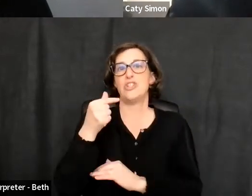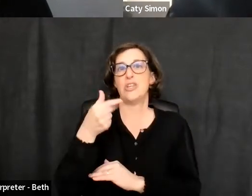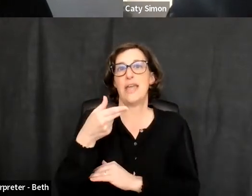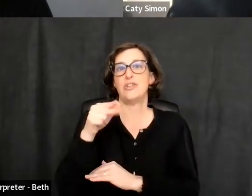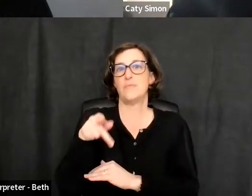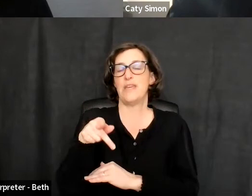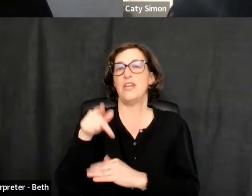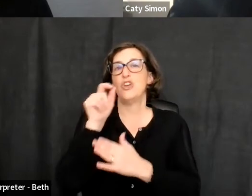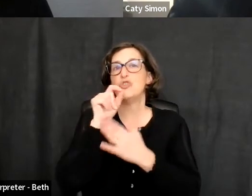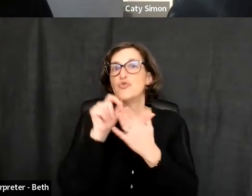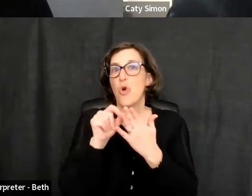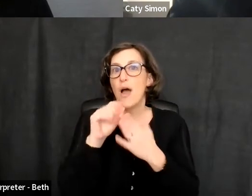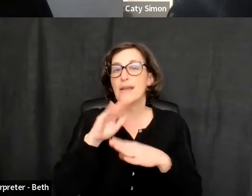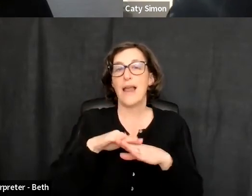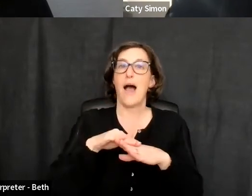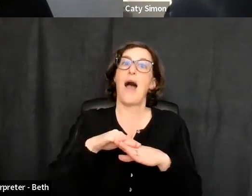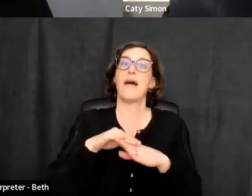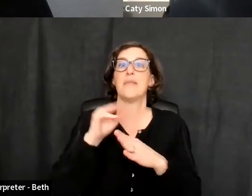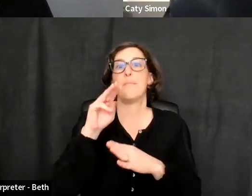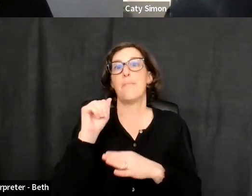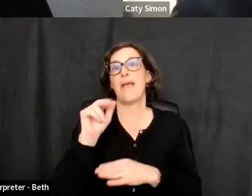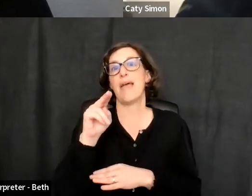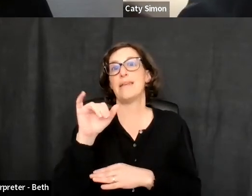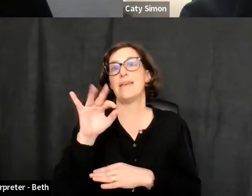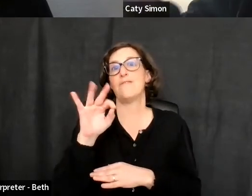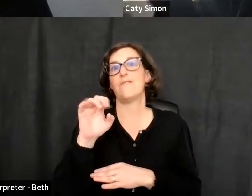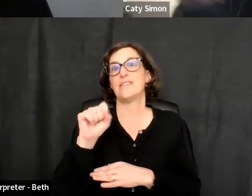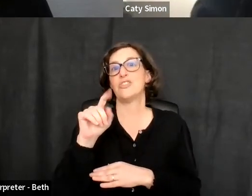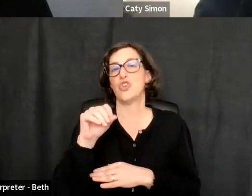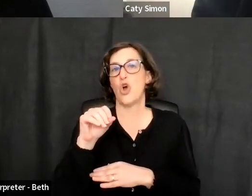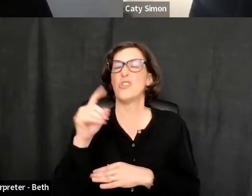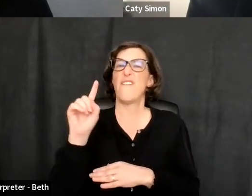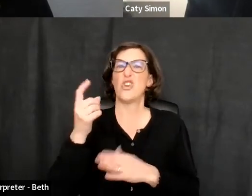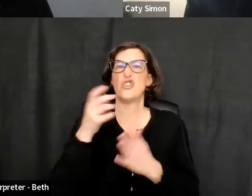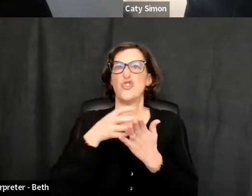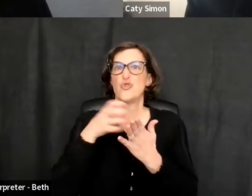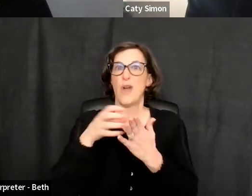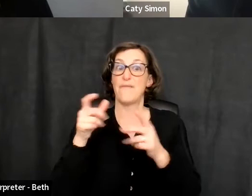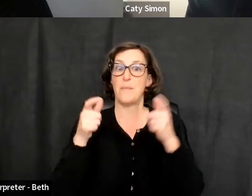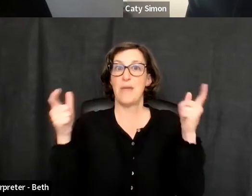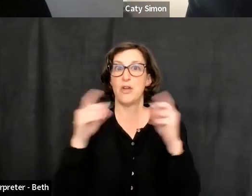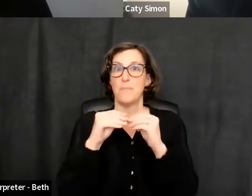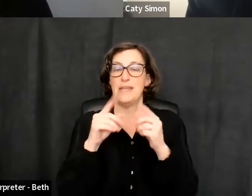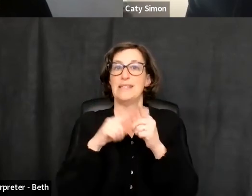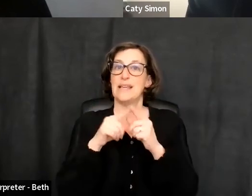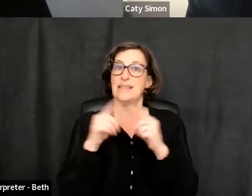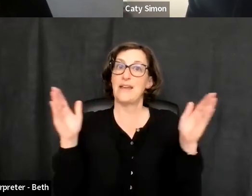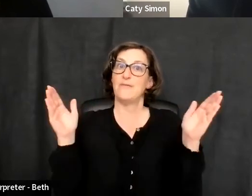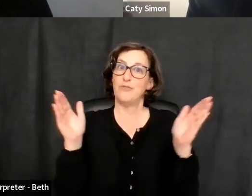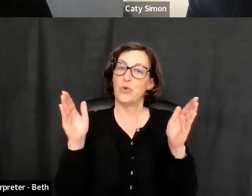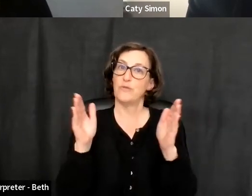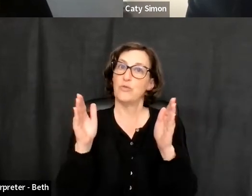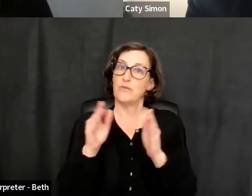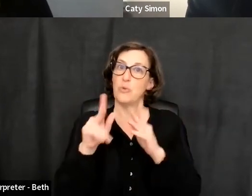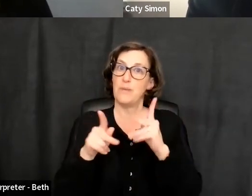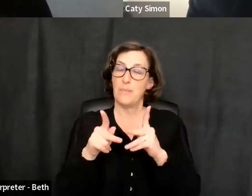manifesto began its first draft working in larger meetings, but then narrowed down to a few of us. And even those larger meetings were filled with those of